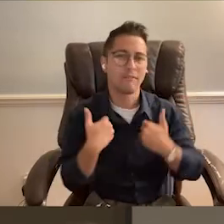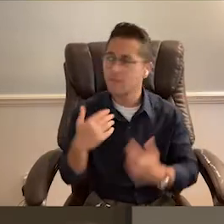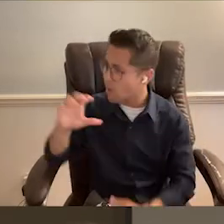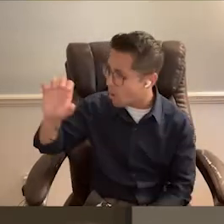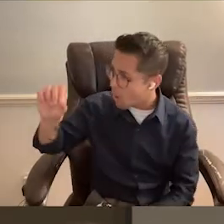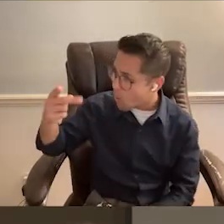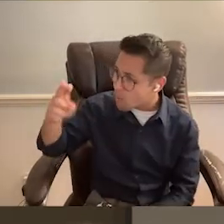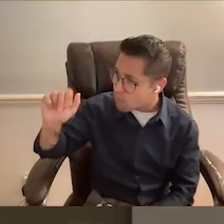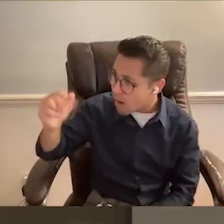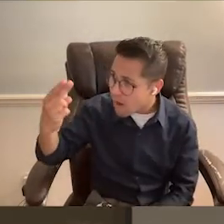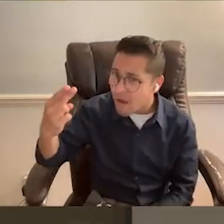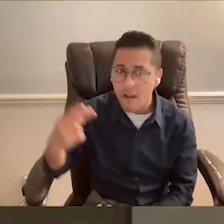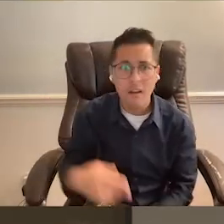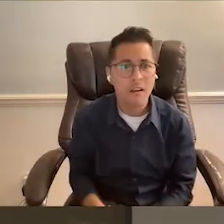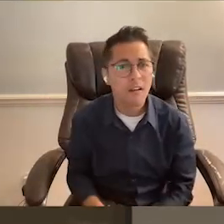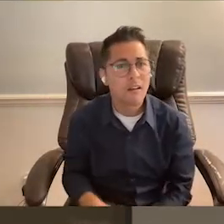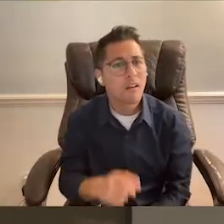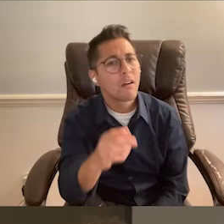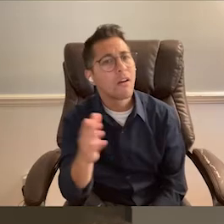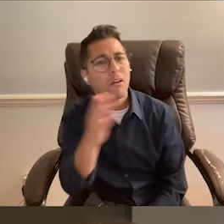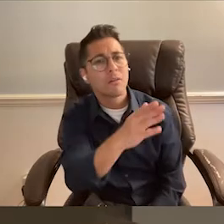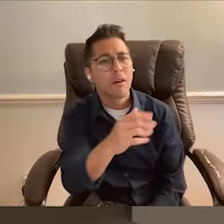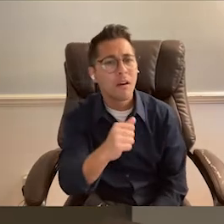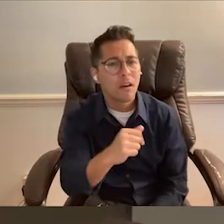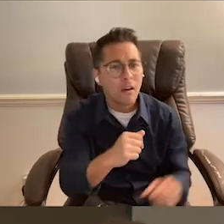Yes. I think all of them have. You think so? All of